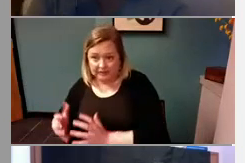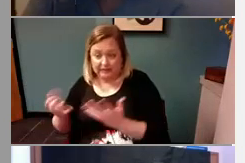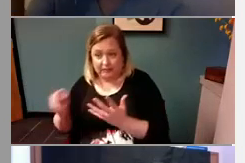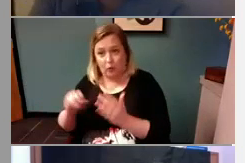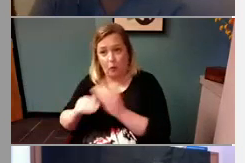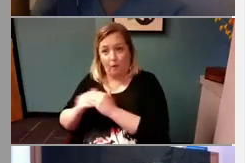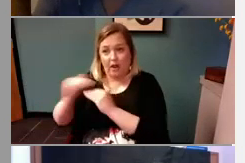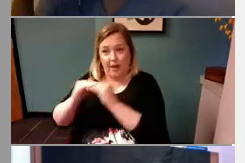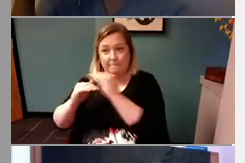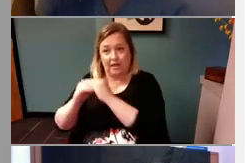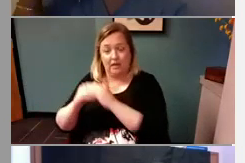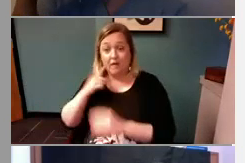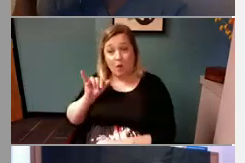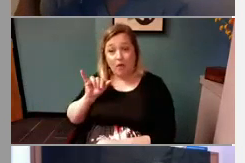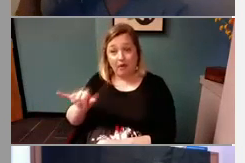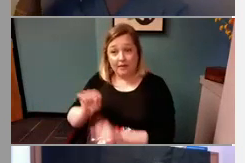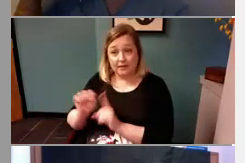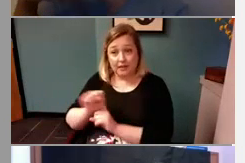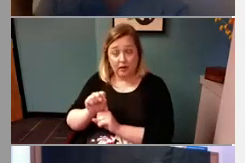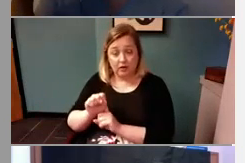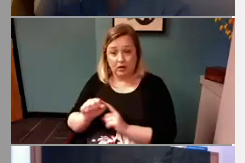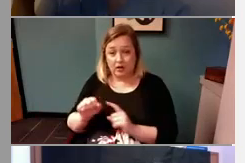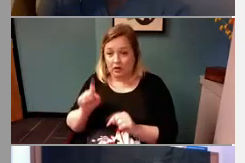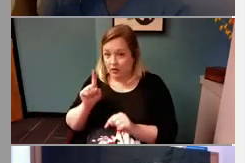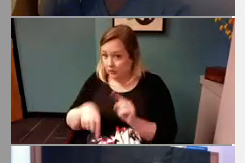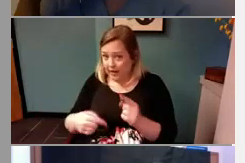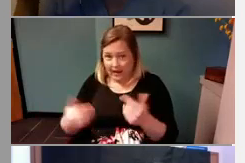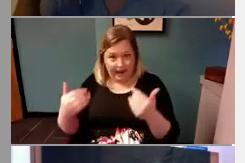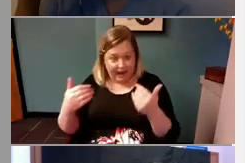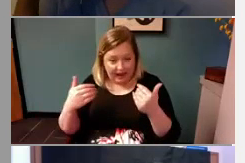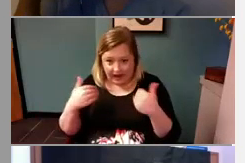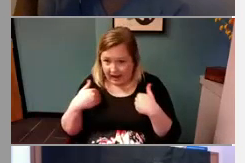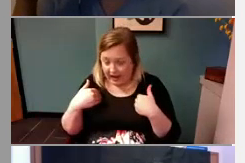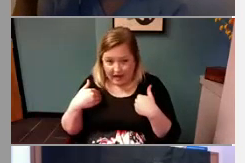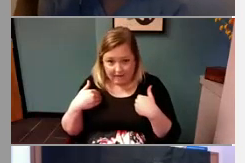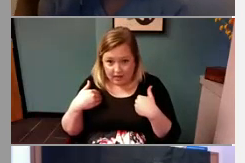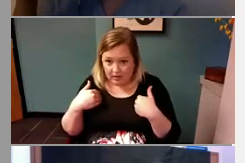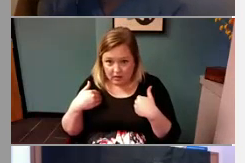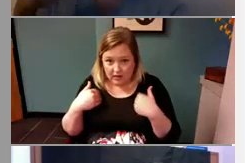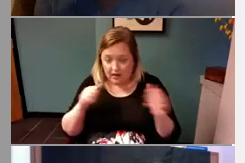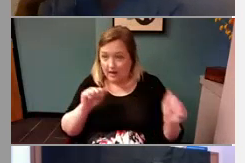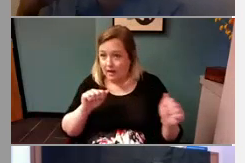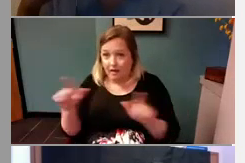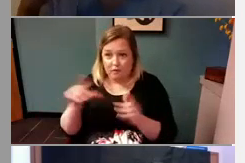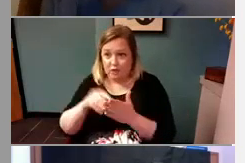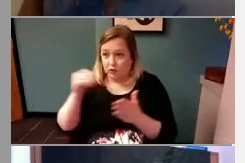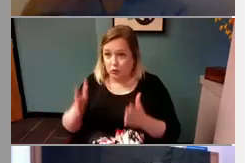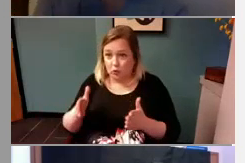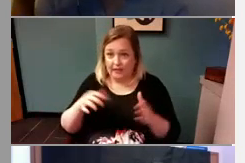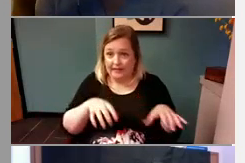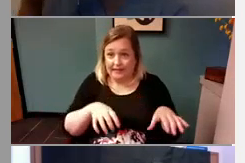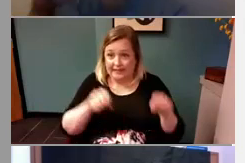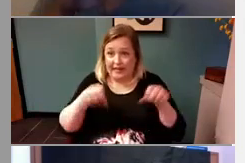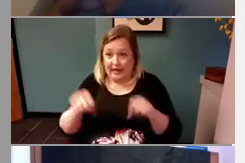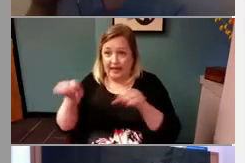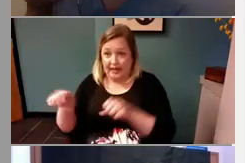scenario, we cannot have any particular case where every student can take every class